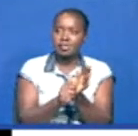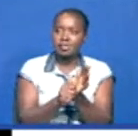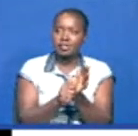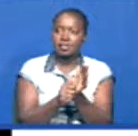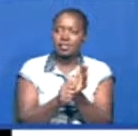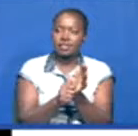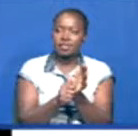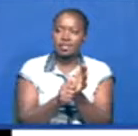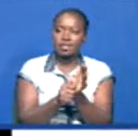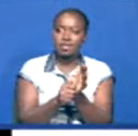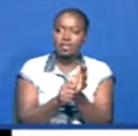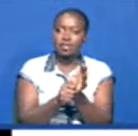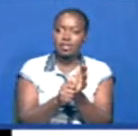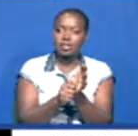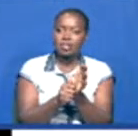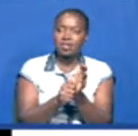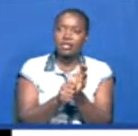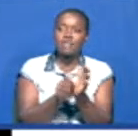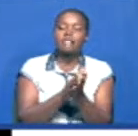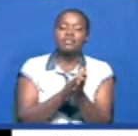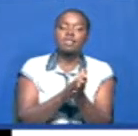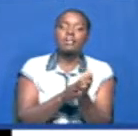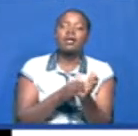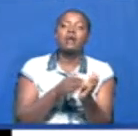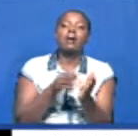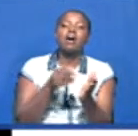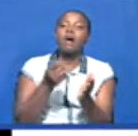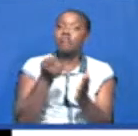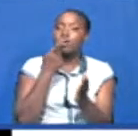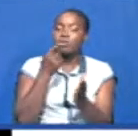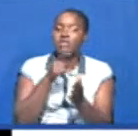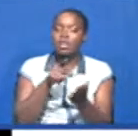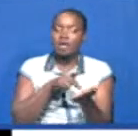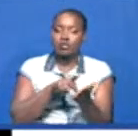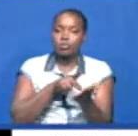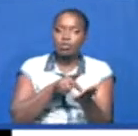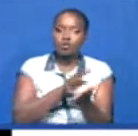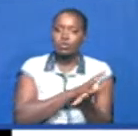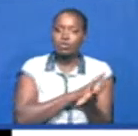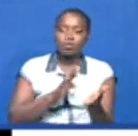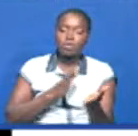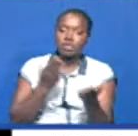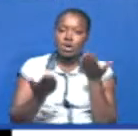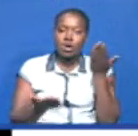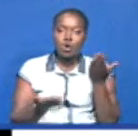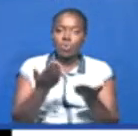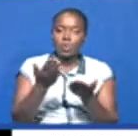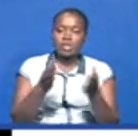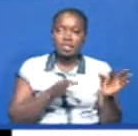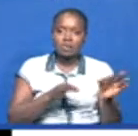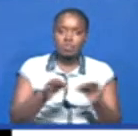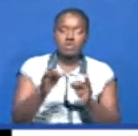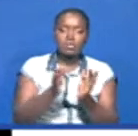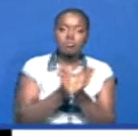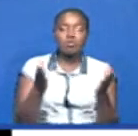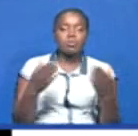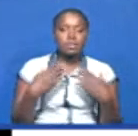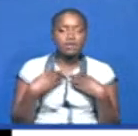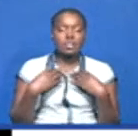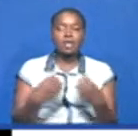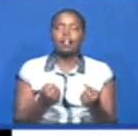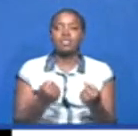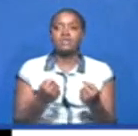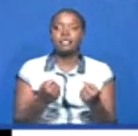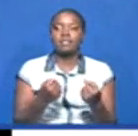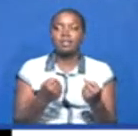the Pharmacy and the Poisons Board, the Weights and Measures, Public Health,